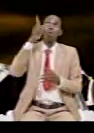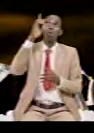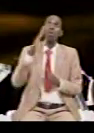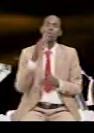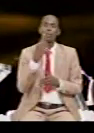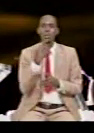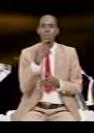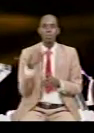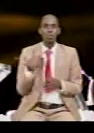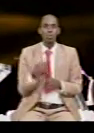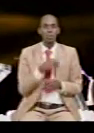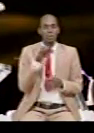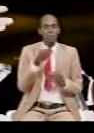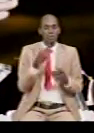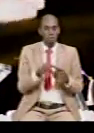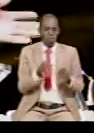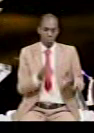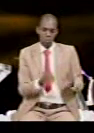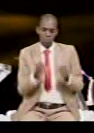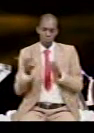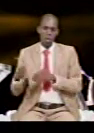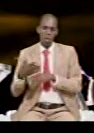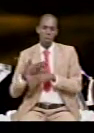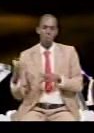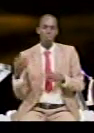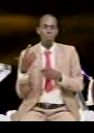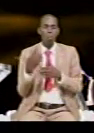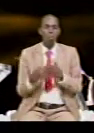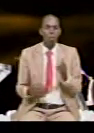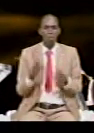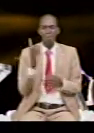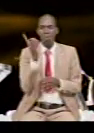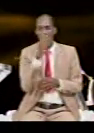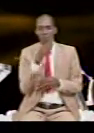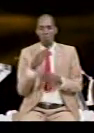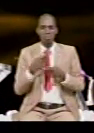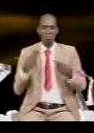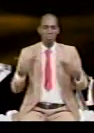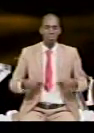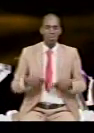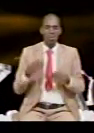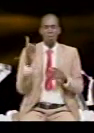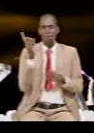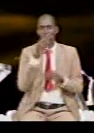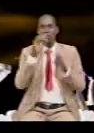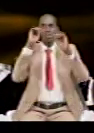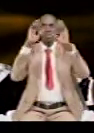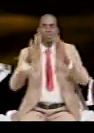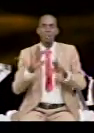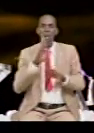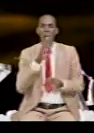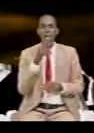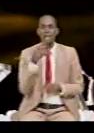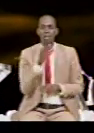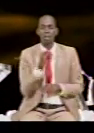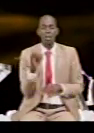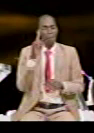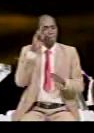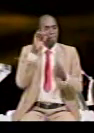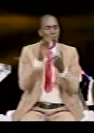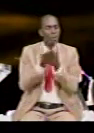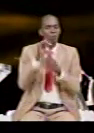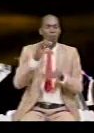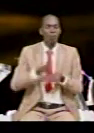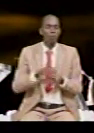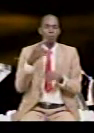put aside what the false teachers and false prophets are saying. We need to believe the provisions of Calvary, of the